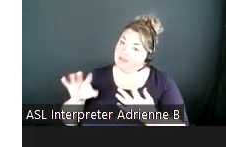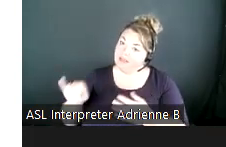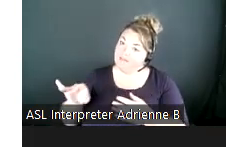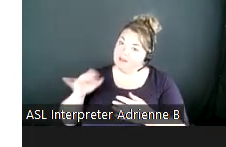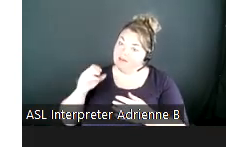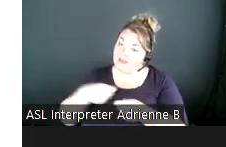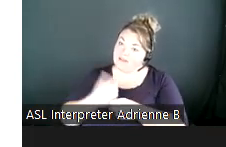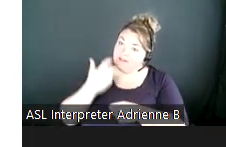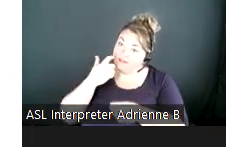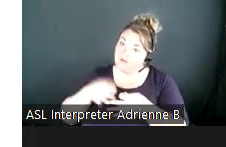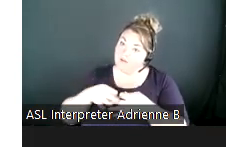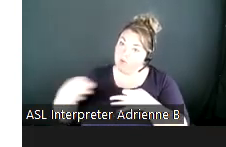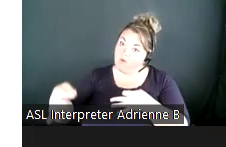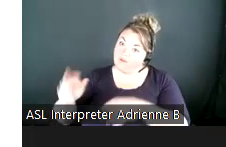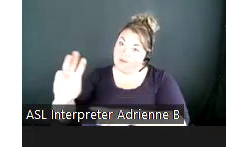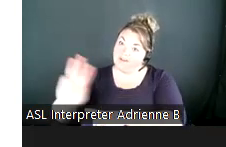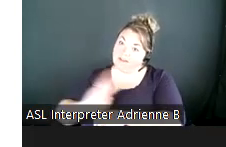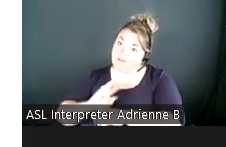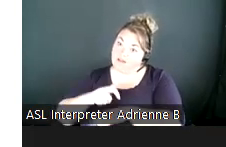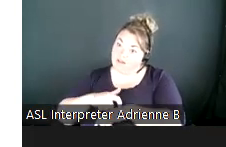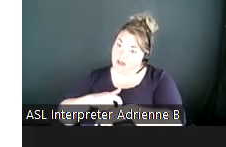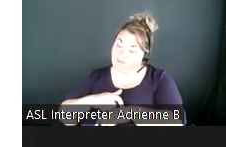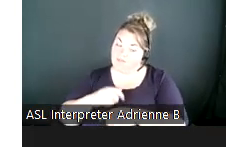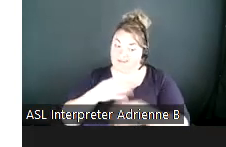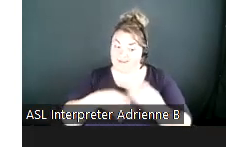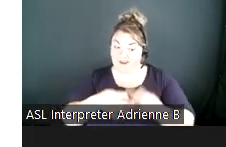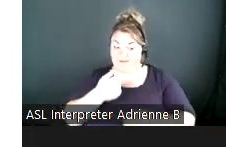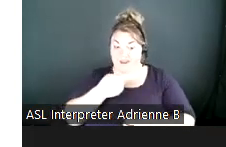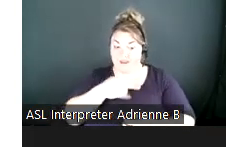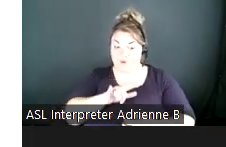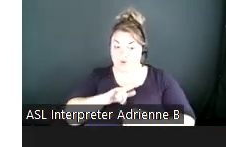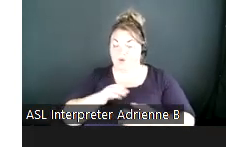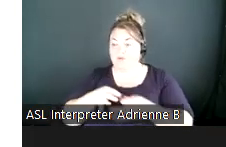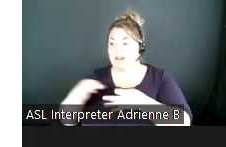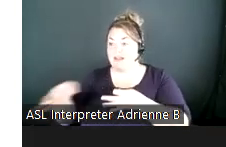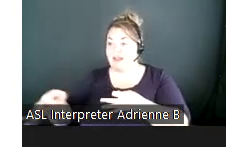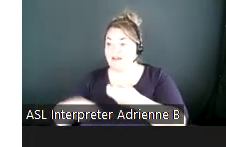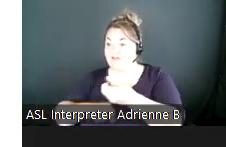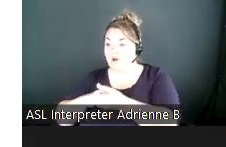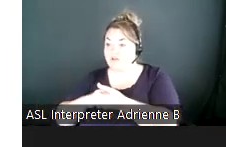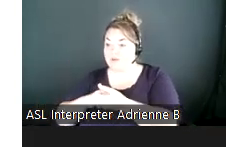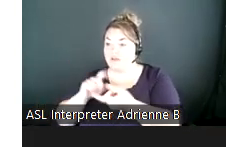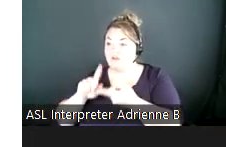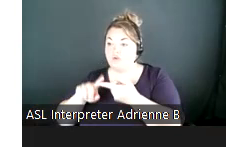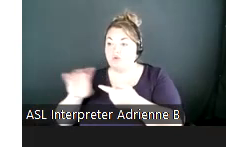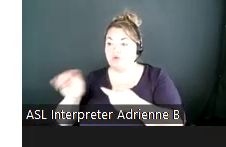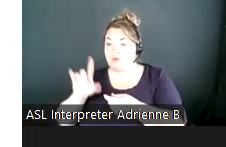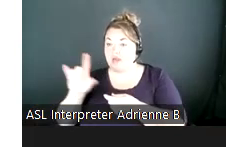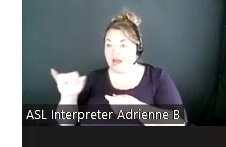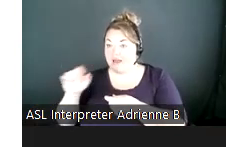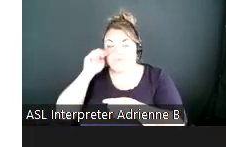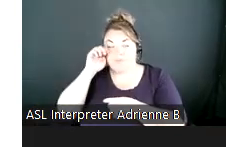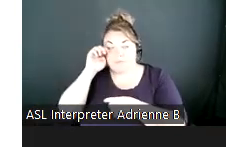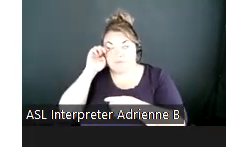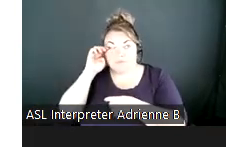this to a 6-month time frame. So instead of April, that would be delayed enforcement until July. So I just